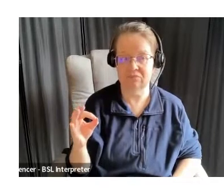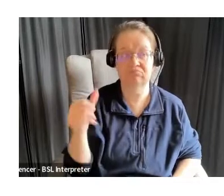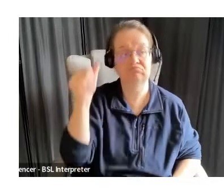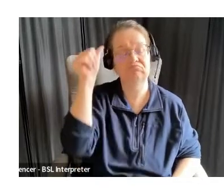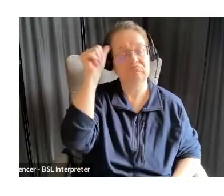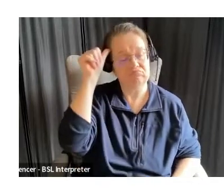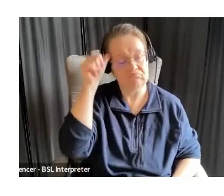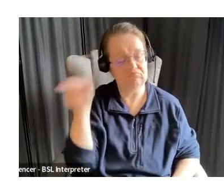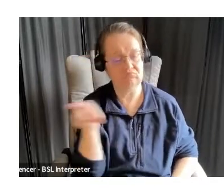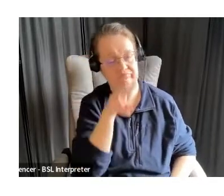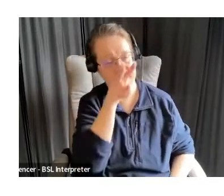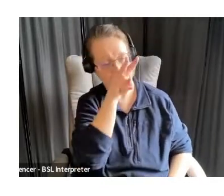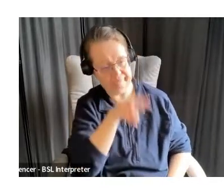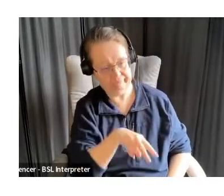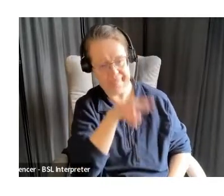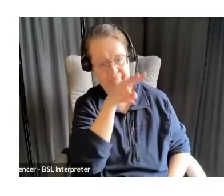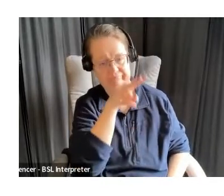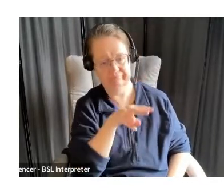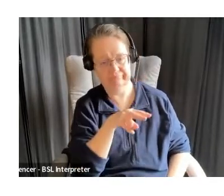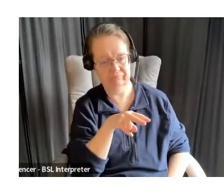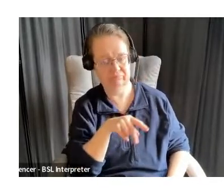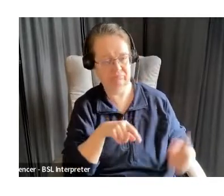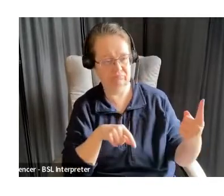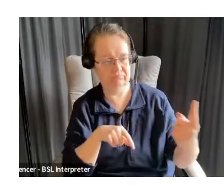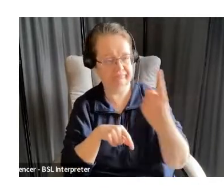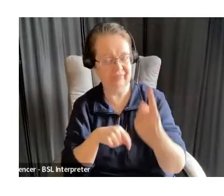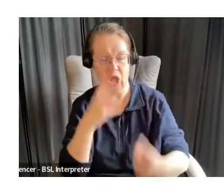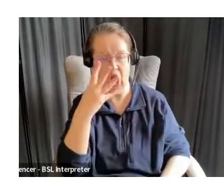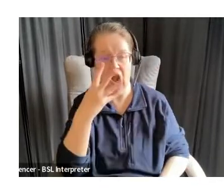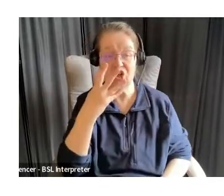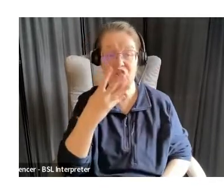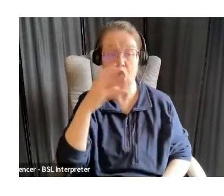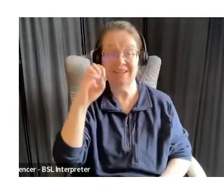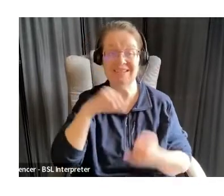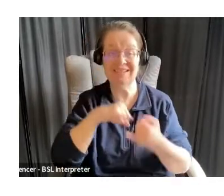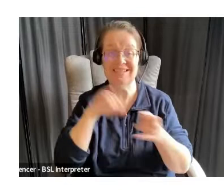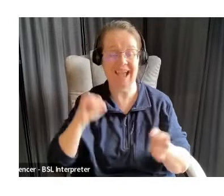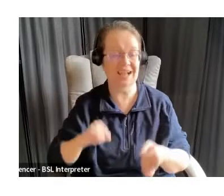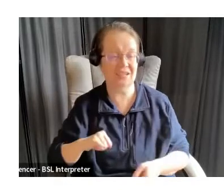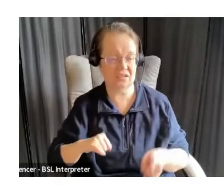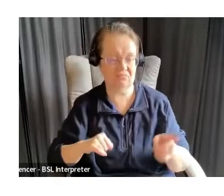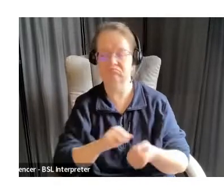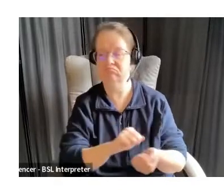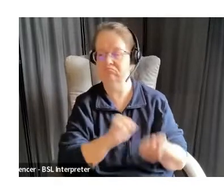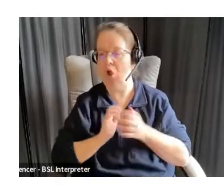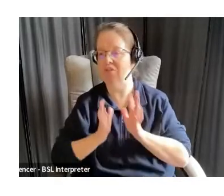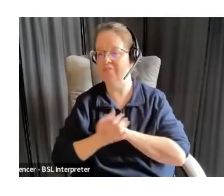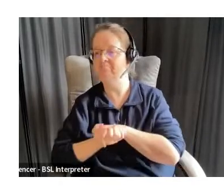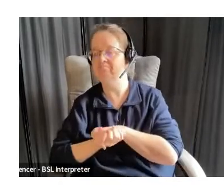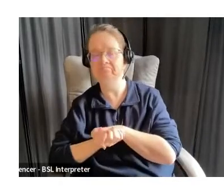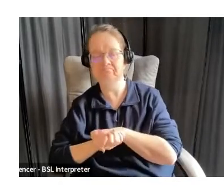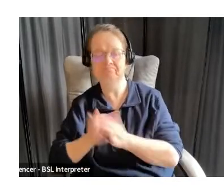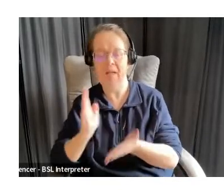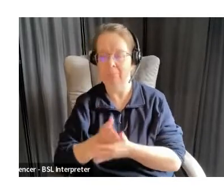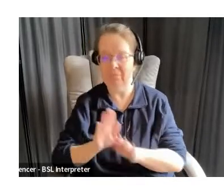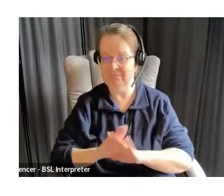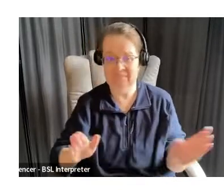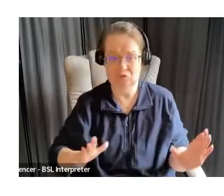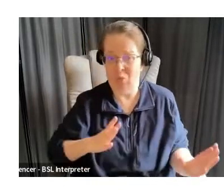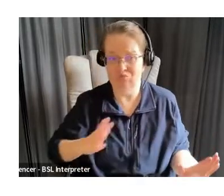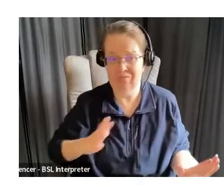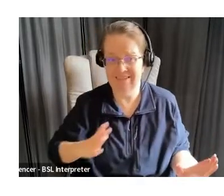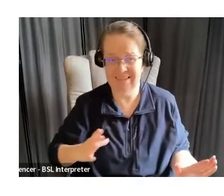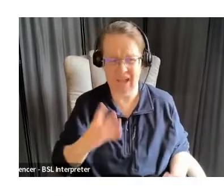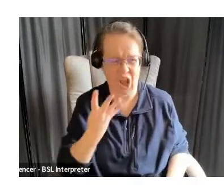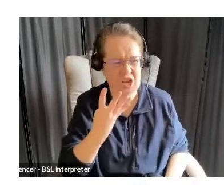would hire someone in the first 90 seconds. I'm wondering what your thoughts on that are. I'm